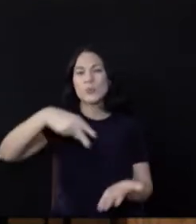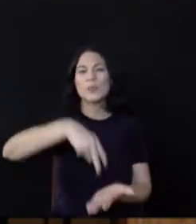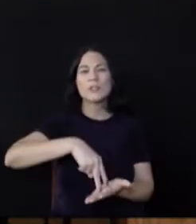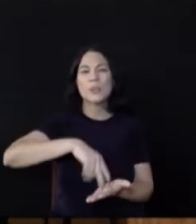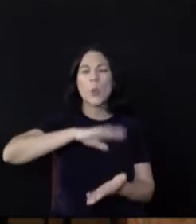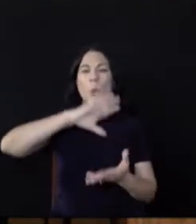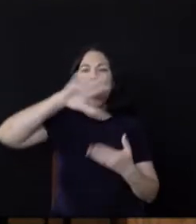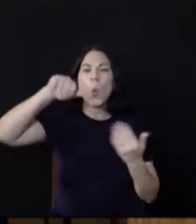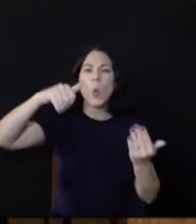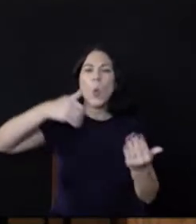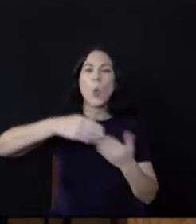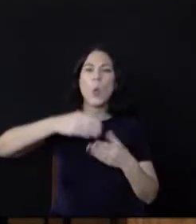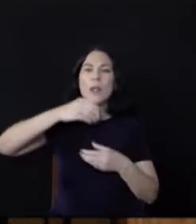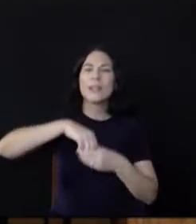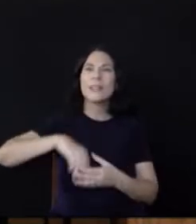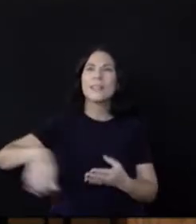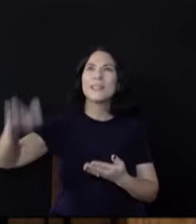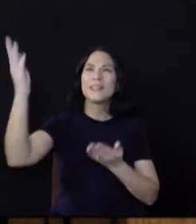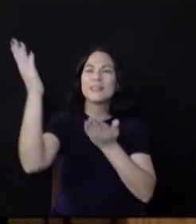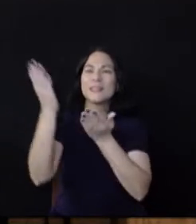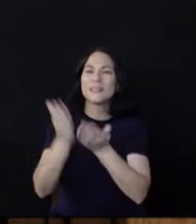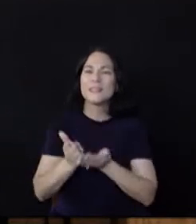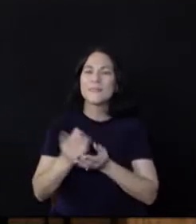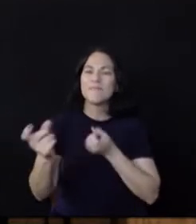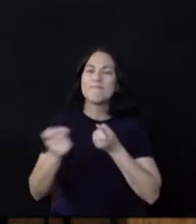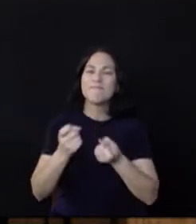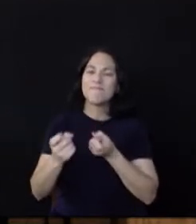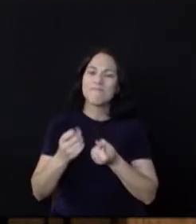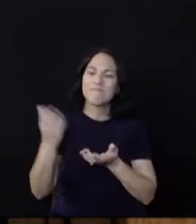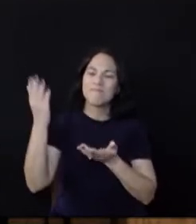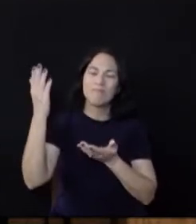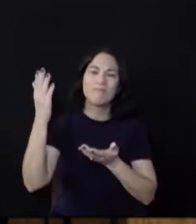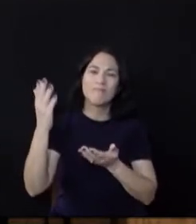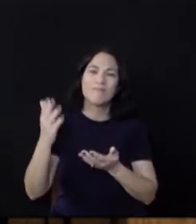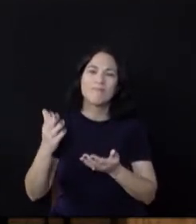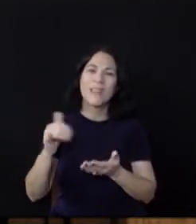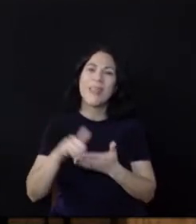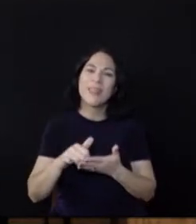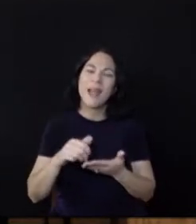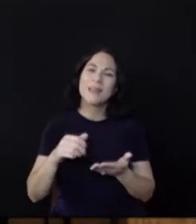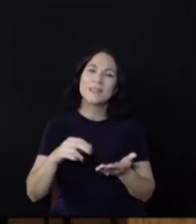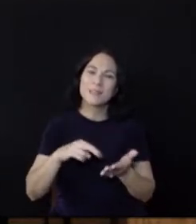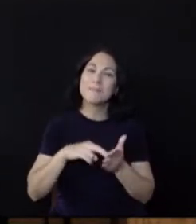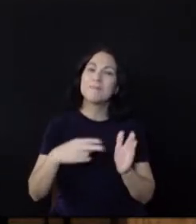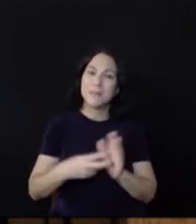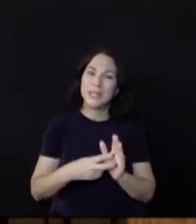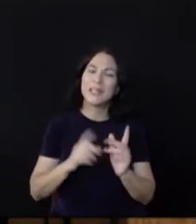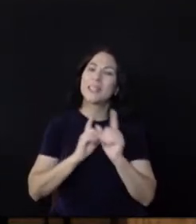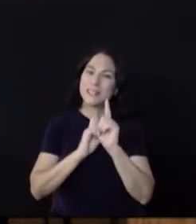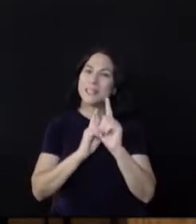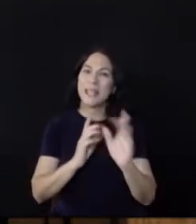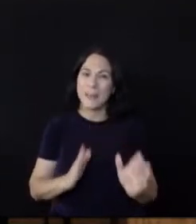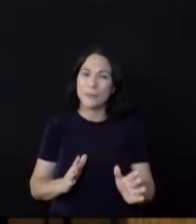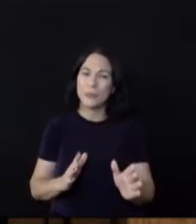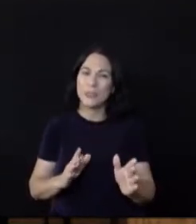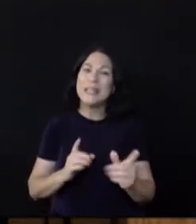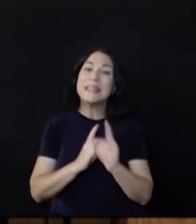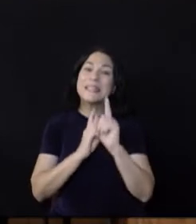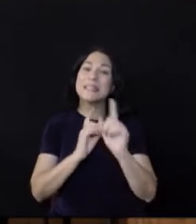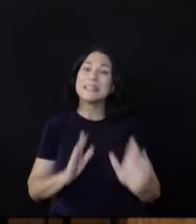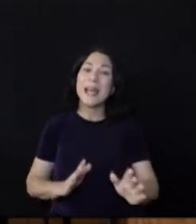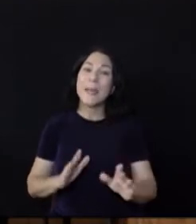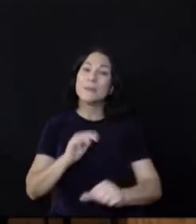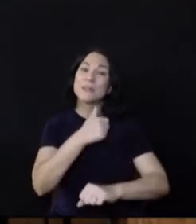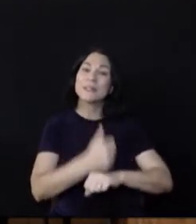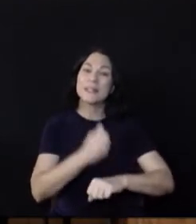all in his hands. That's what it means to be a disciple. Disciples stake their lives upon